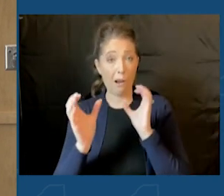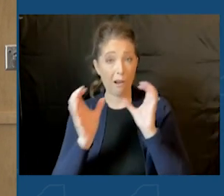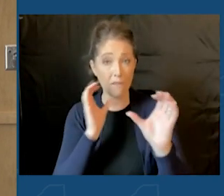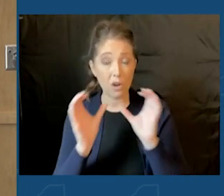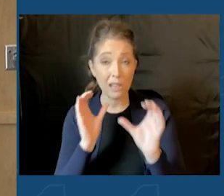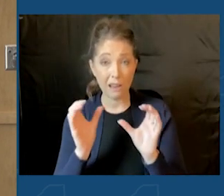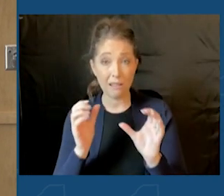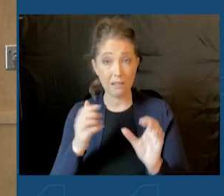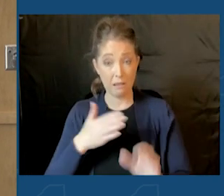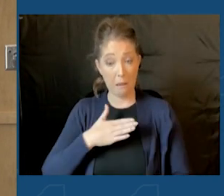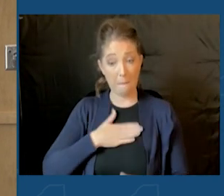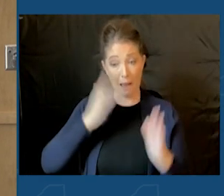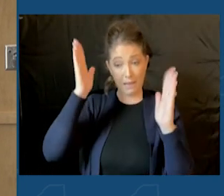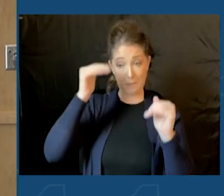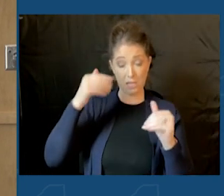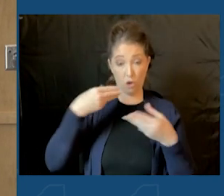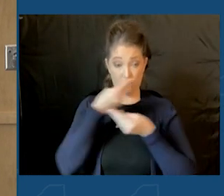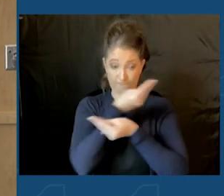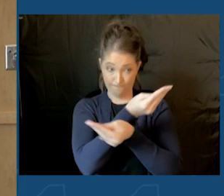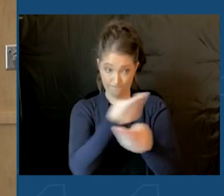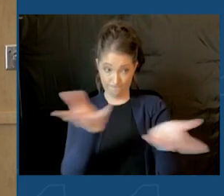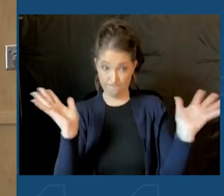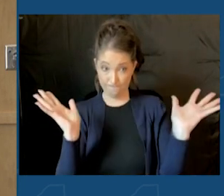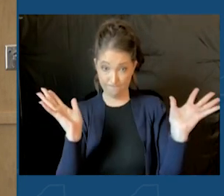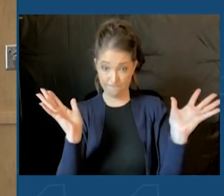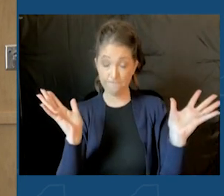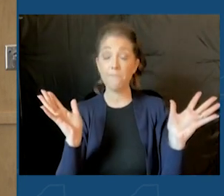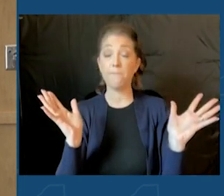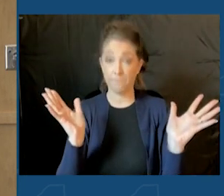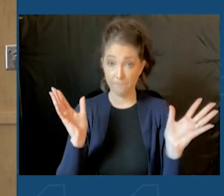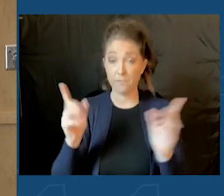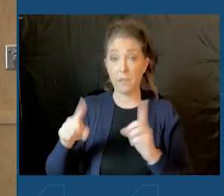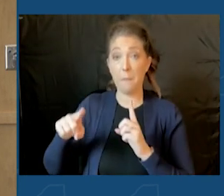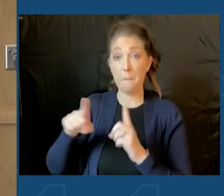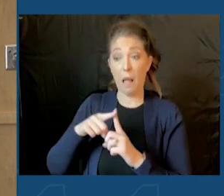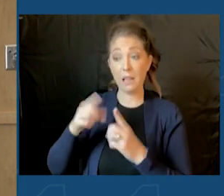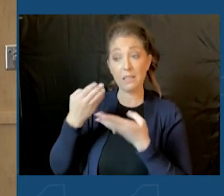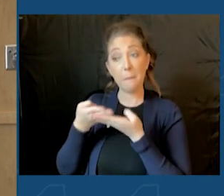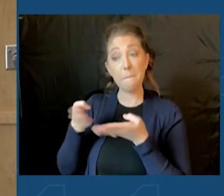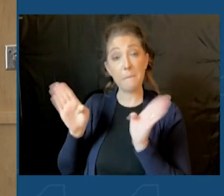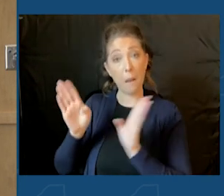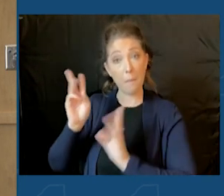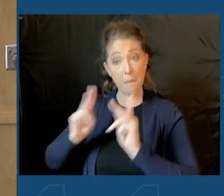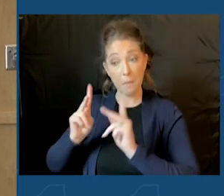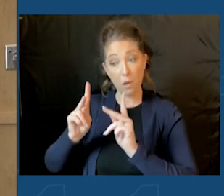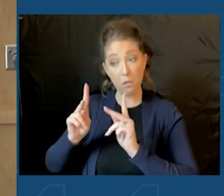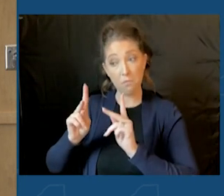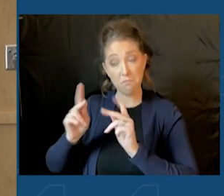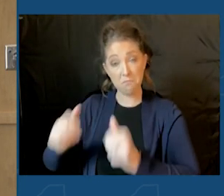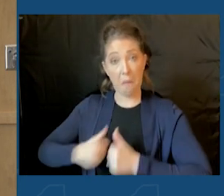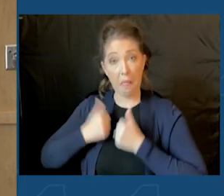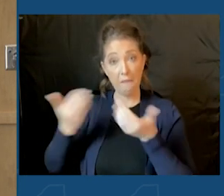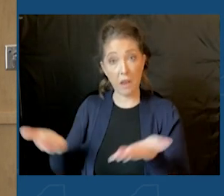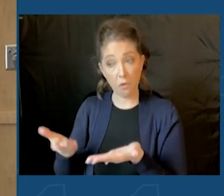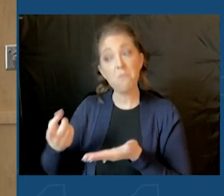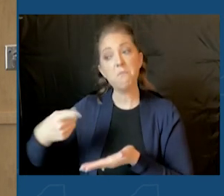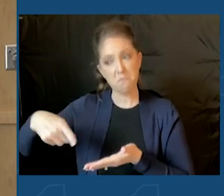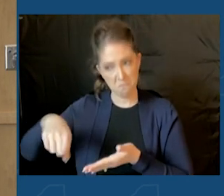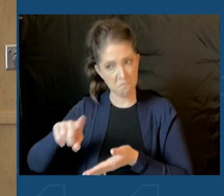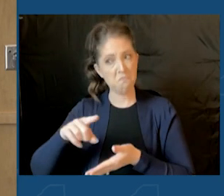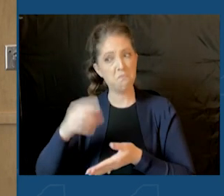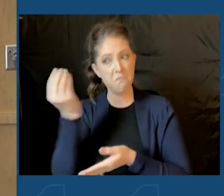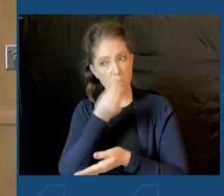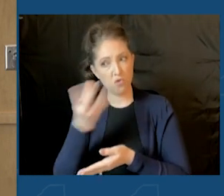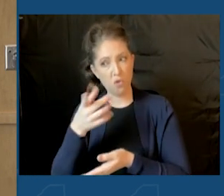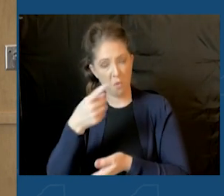governor of the state of New York and to also reassure the public that we have a team that knows how to do this.